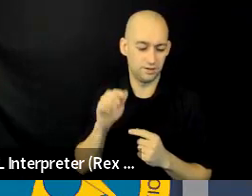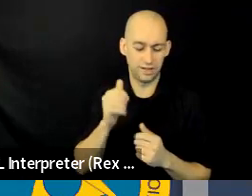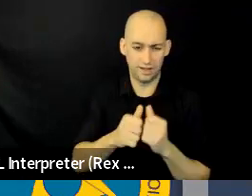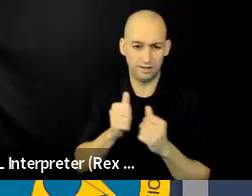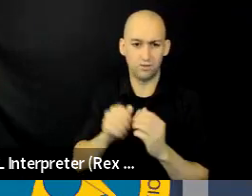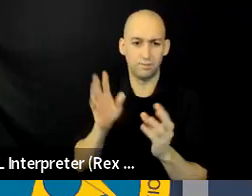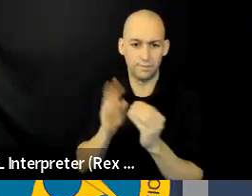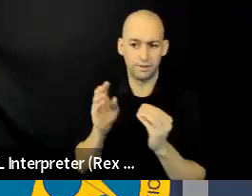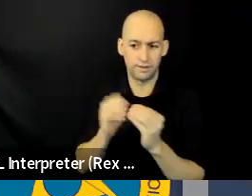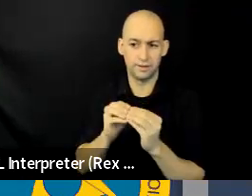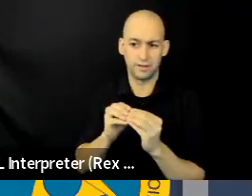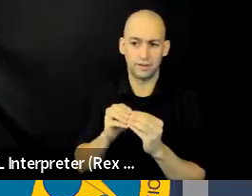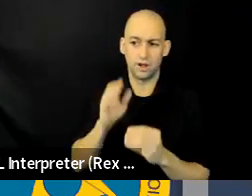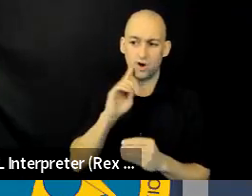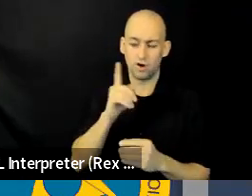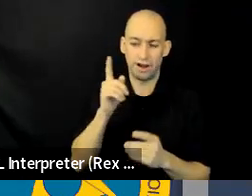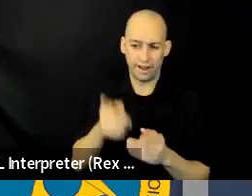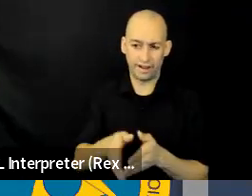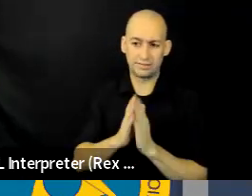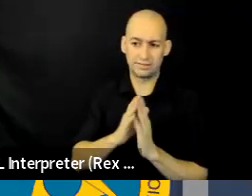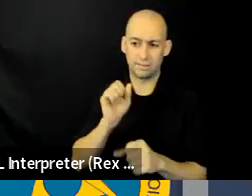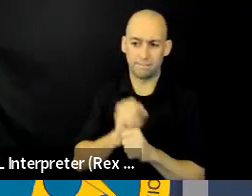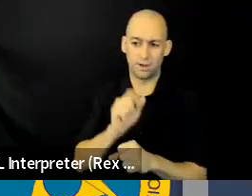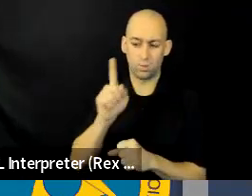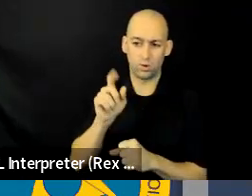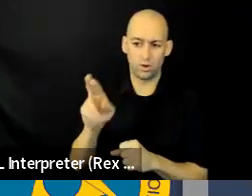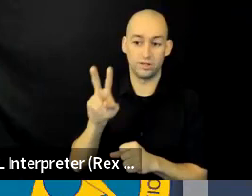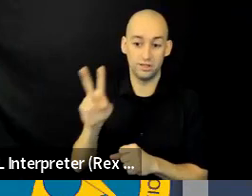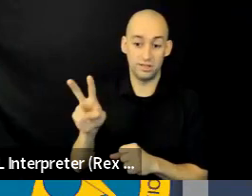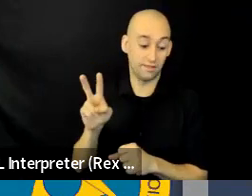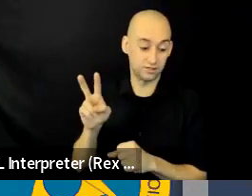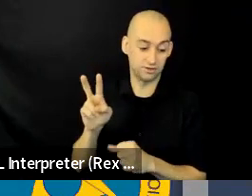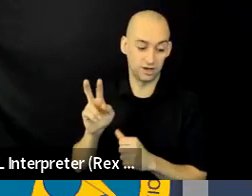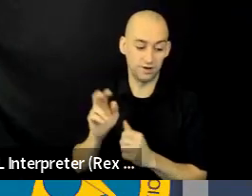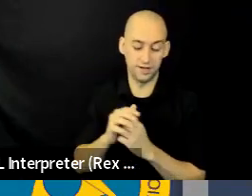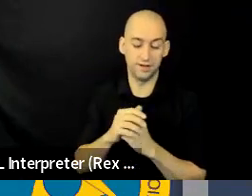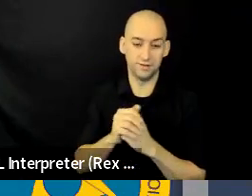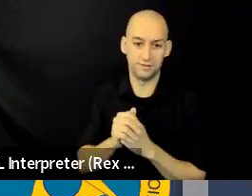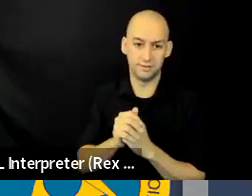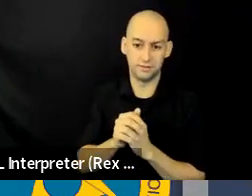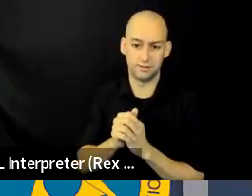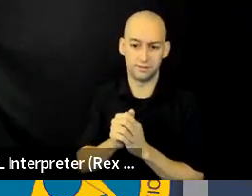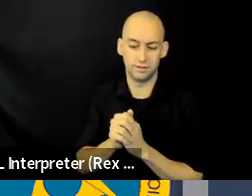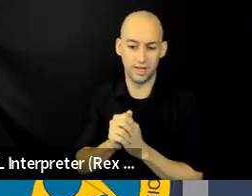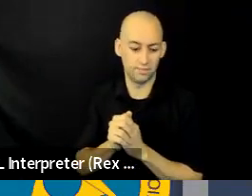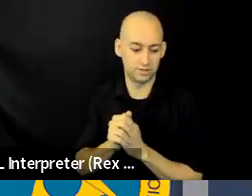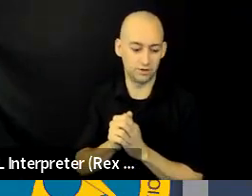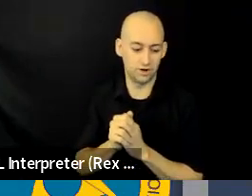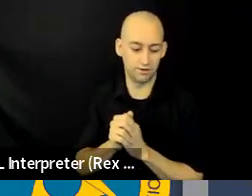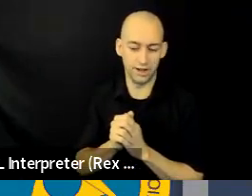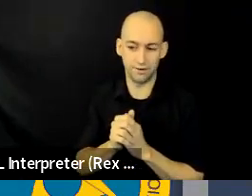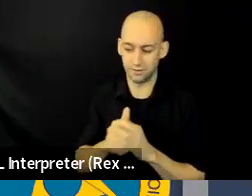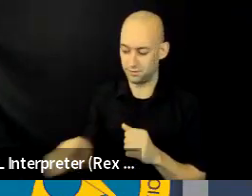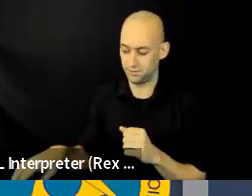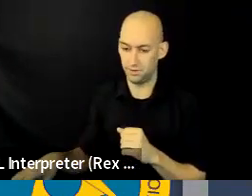meeting, we are asked to make one or two exceptions to this rule, this knowledge, and we widen